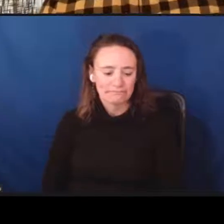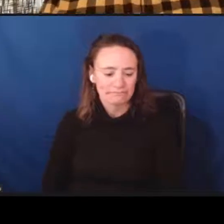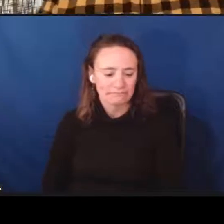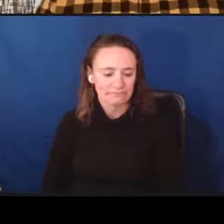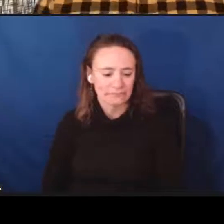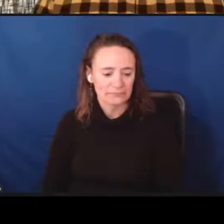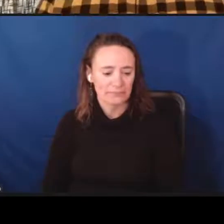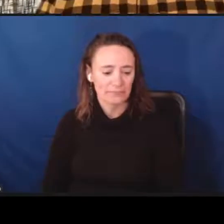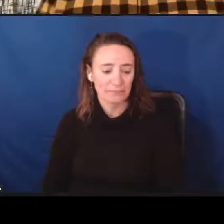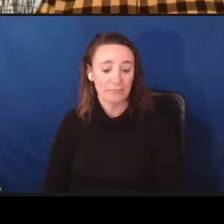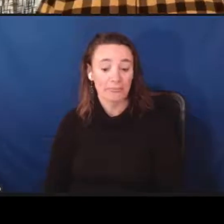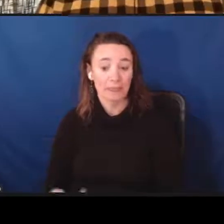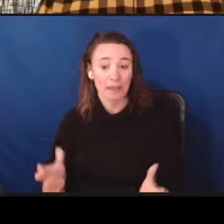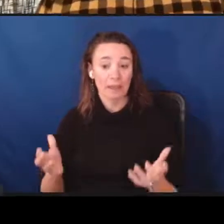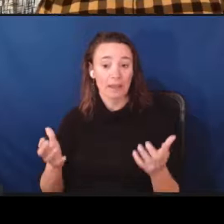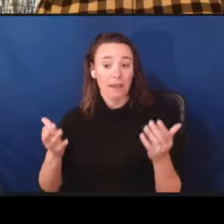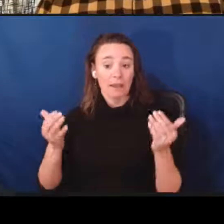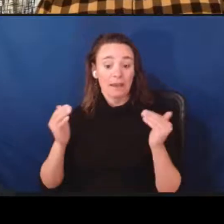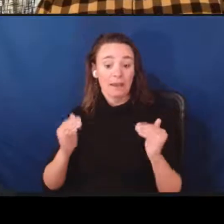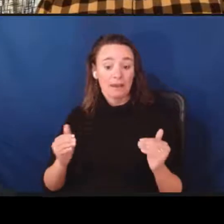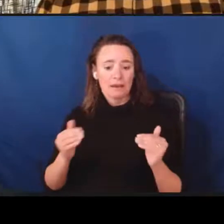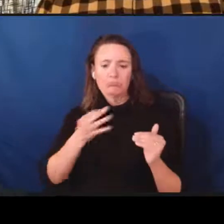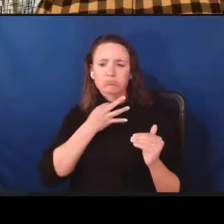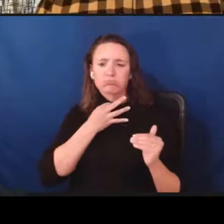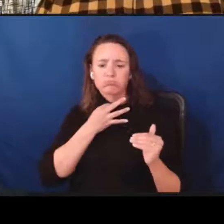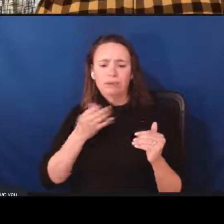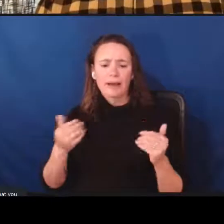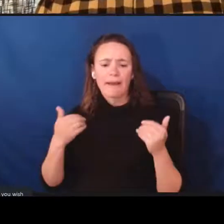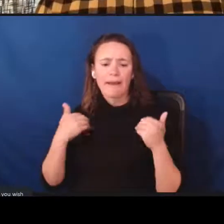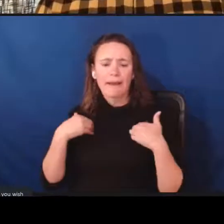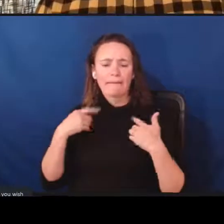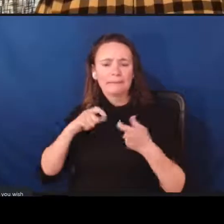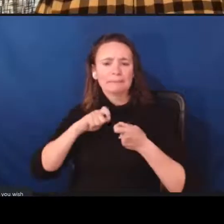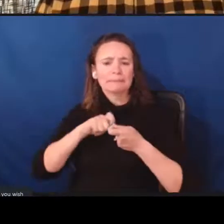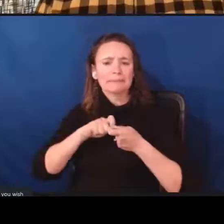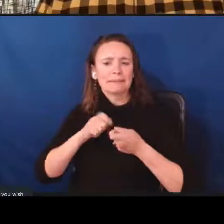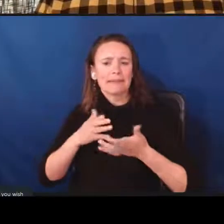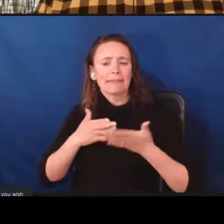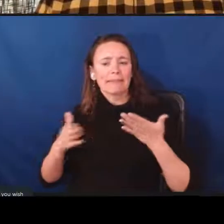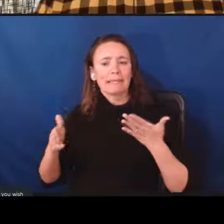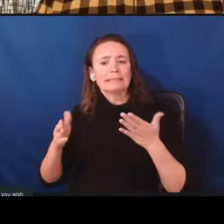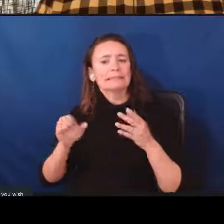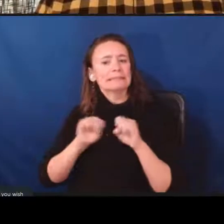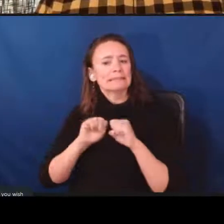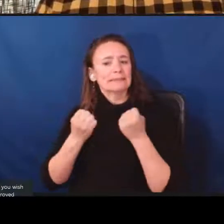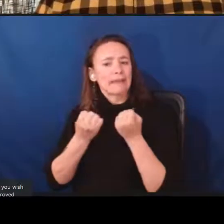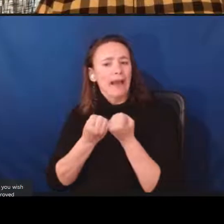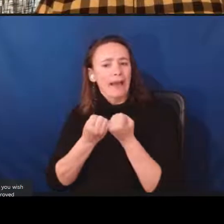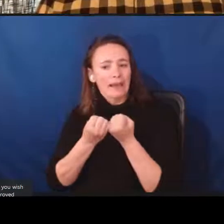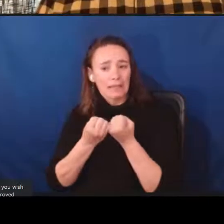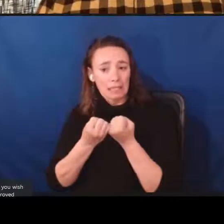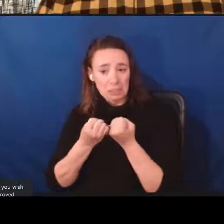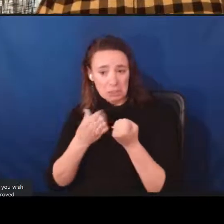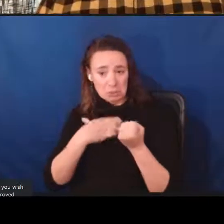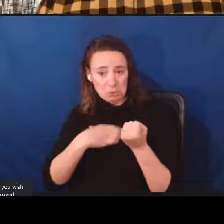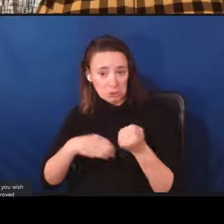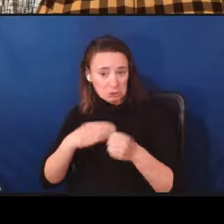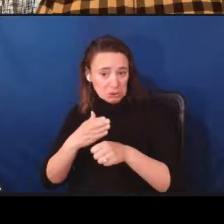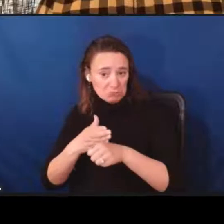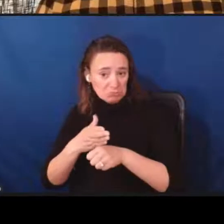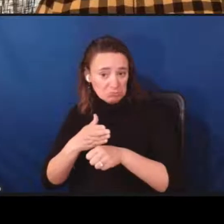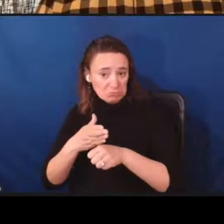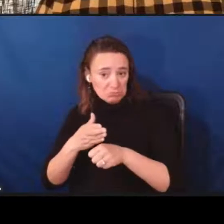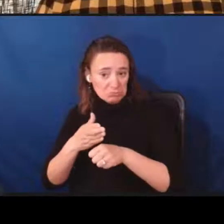Are there specific things in society that you wish would change or you feel could be improved upon, just